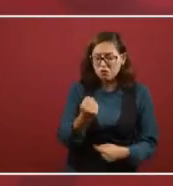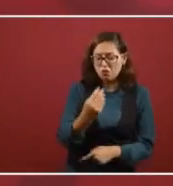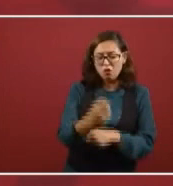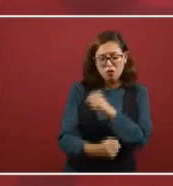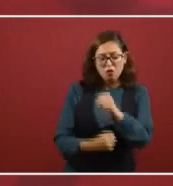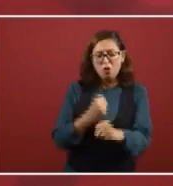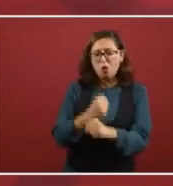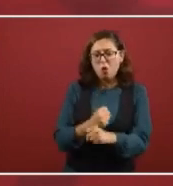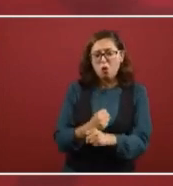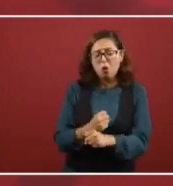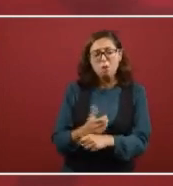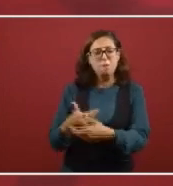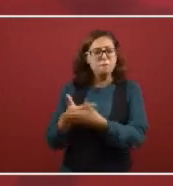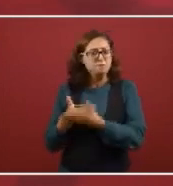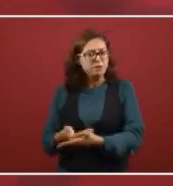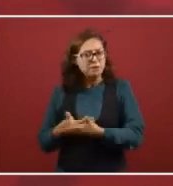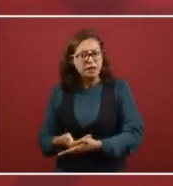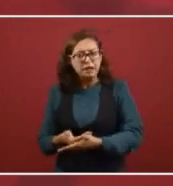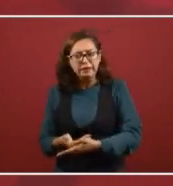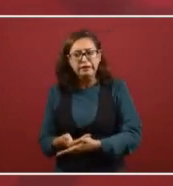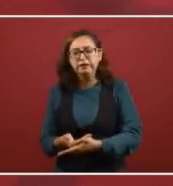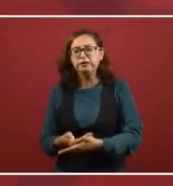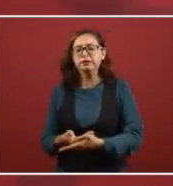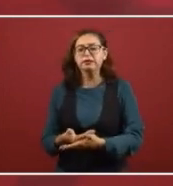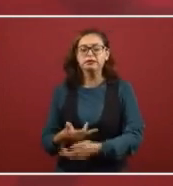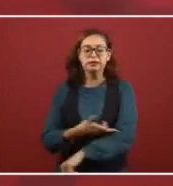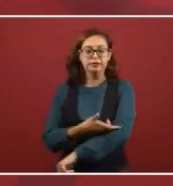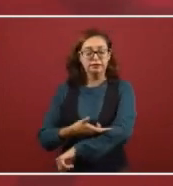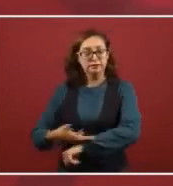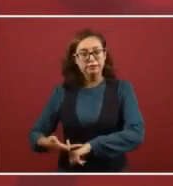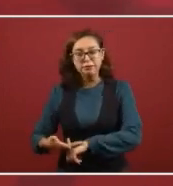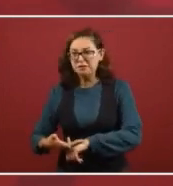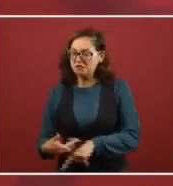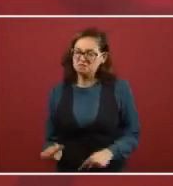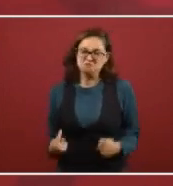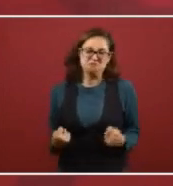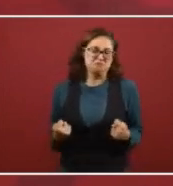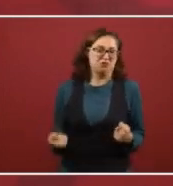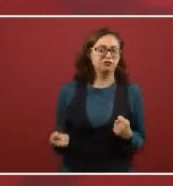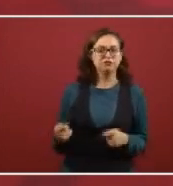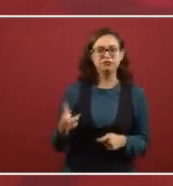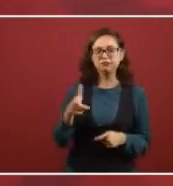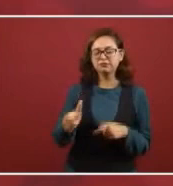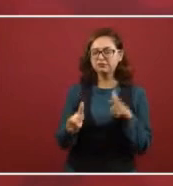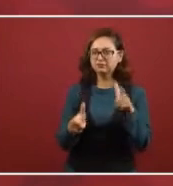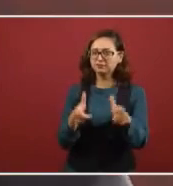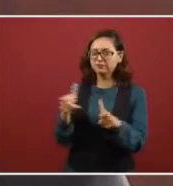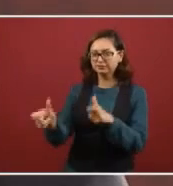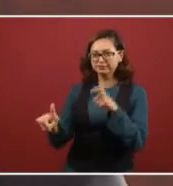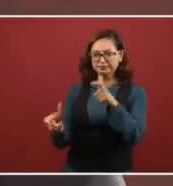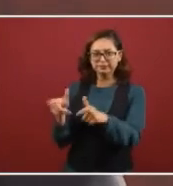9-year-old or babies or complete families.